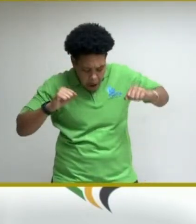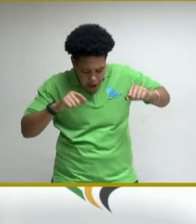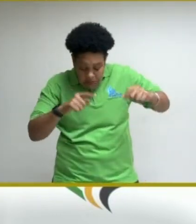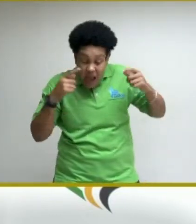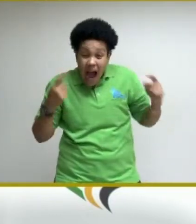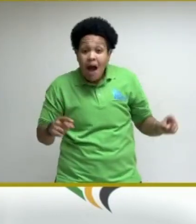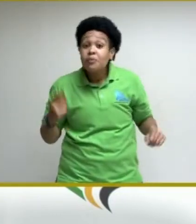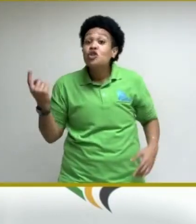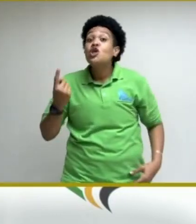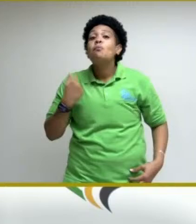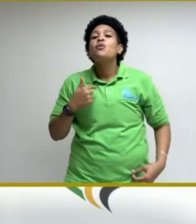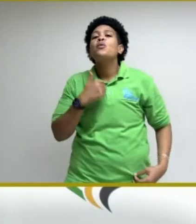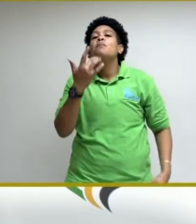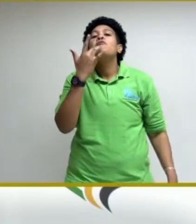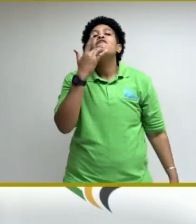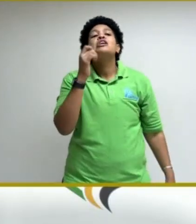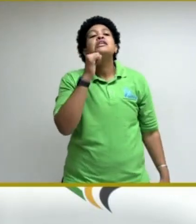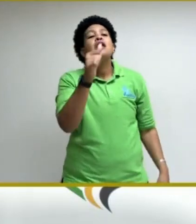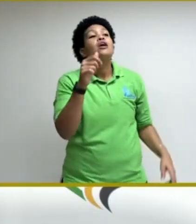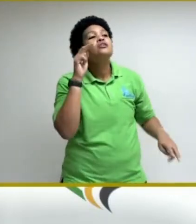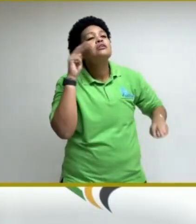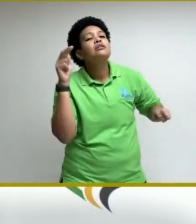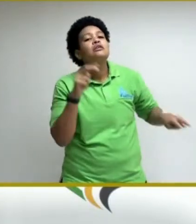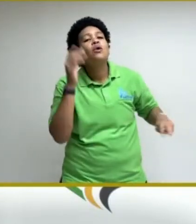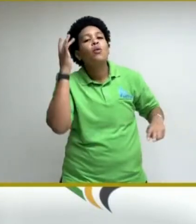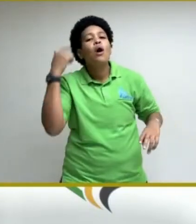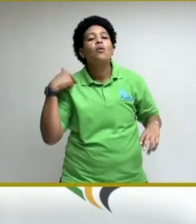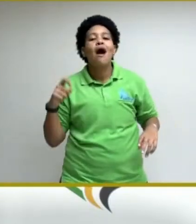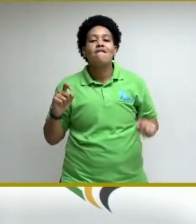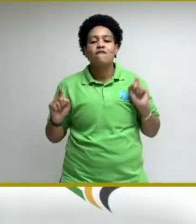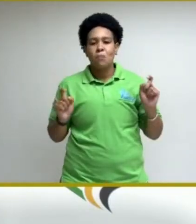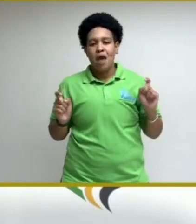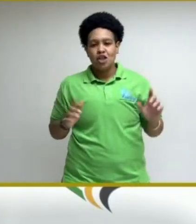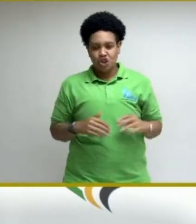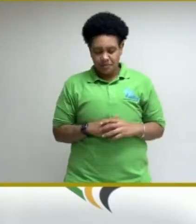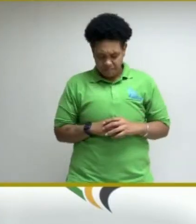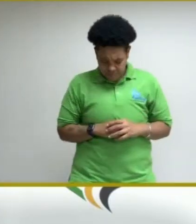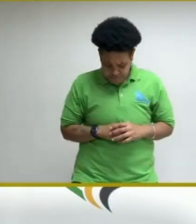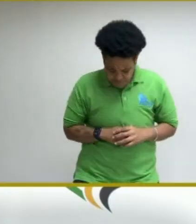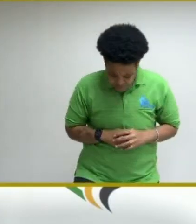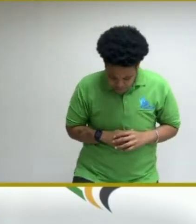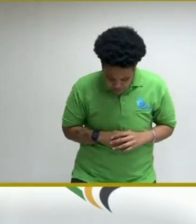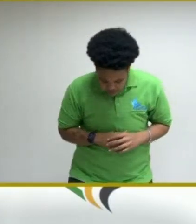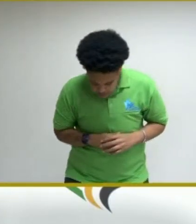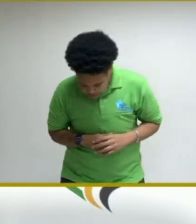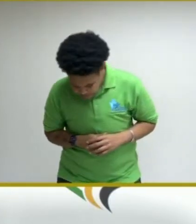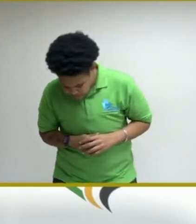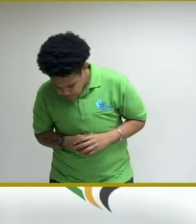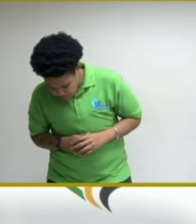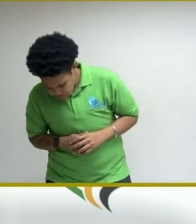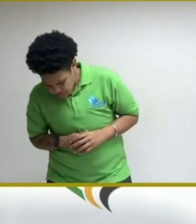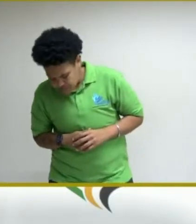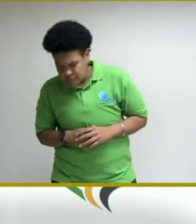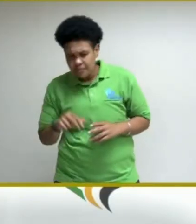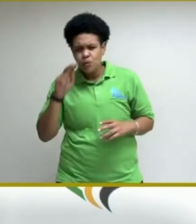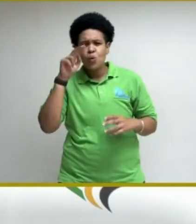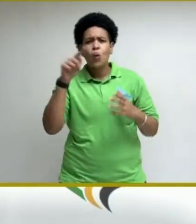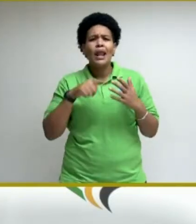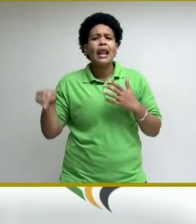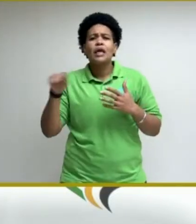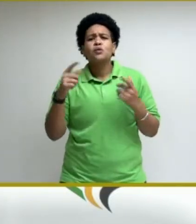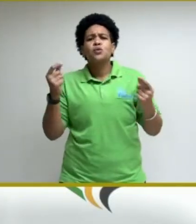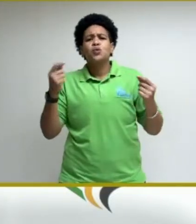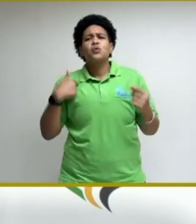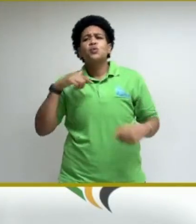that's something that we'd prefer not to deal with, which is why we have to manage. Now, I want to just turn quickly to next week. We